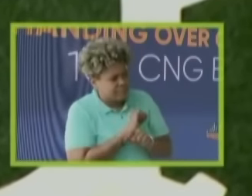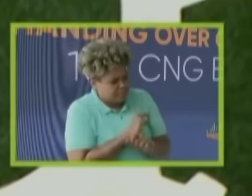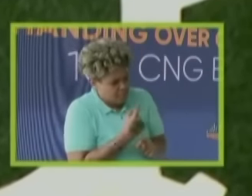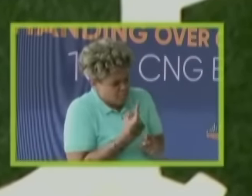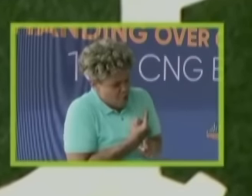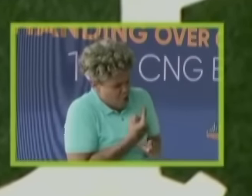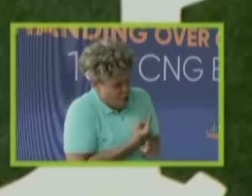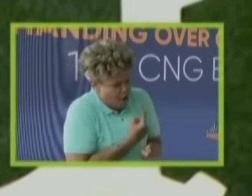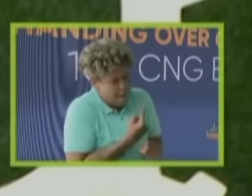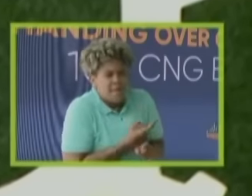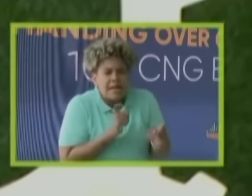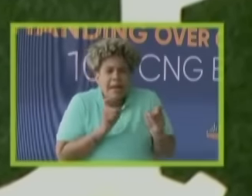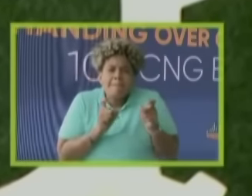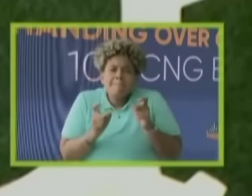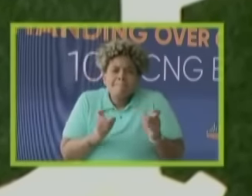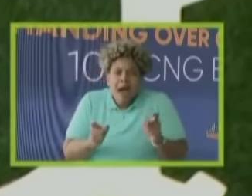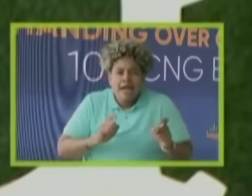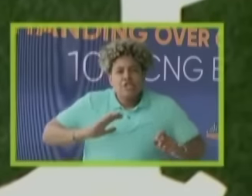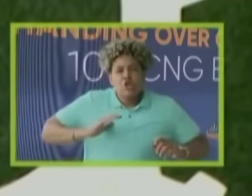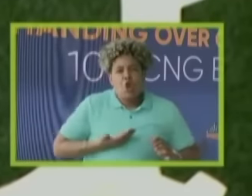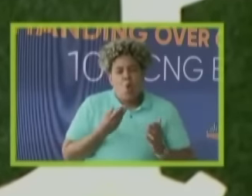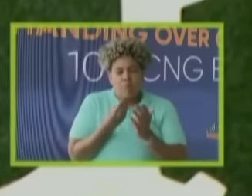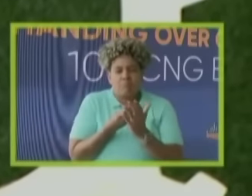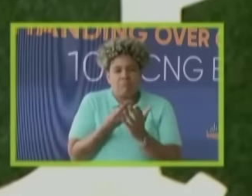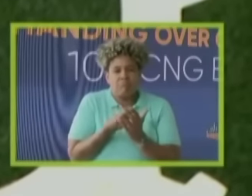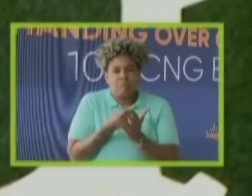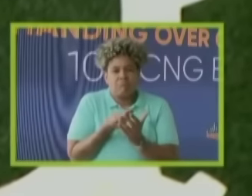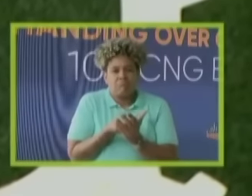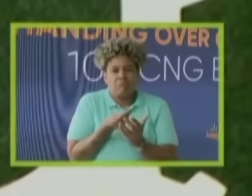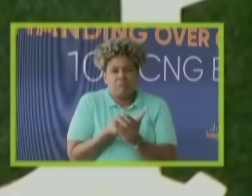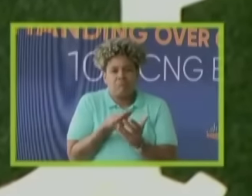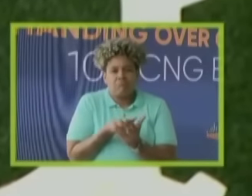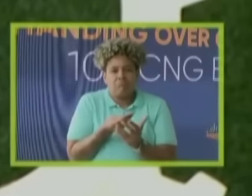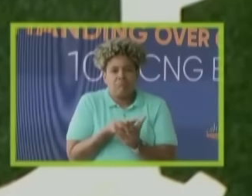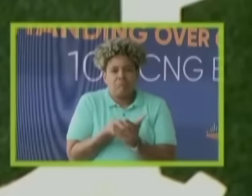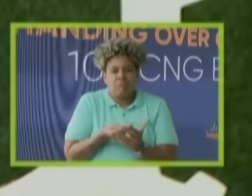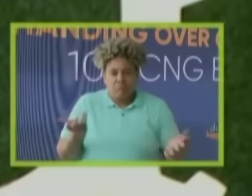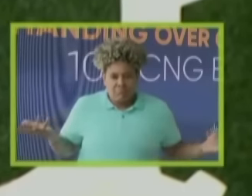properly manage our fiscal affairs,